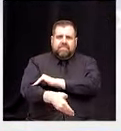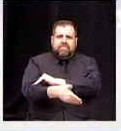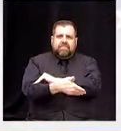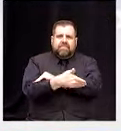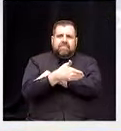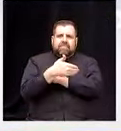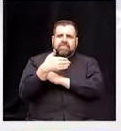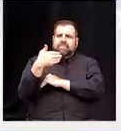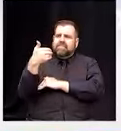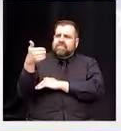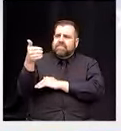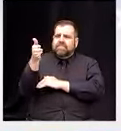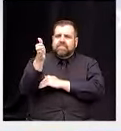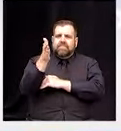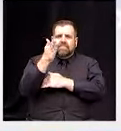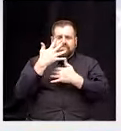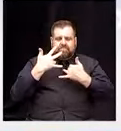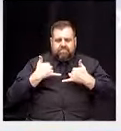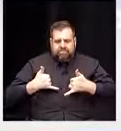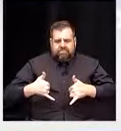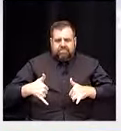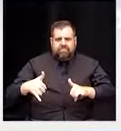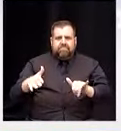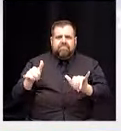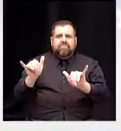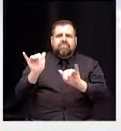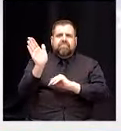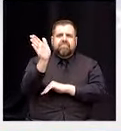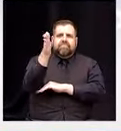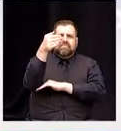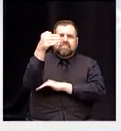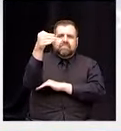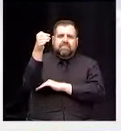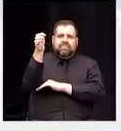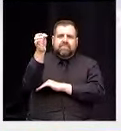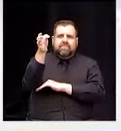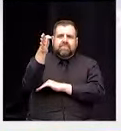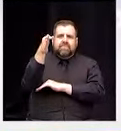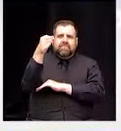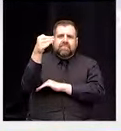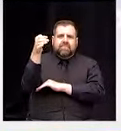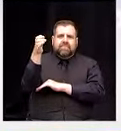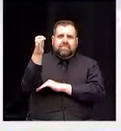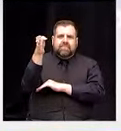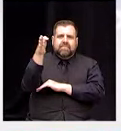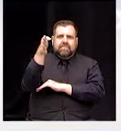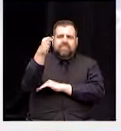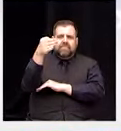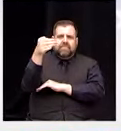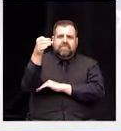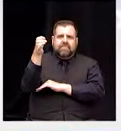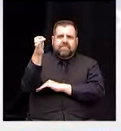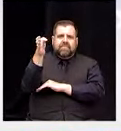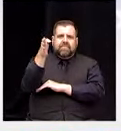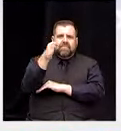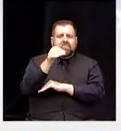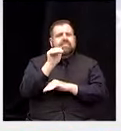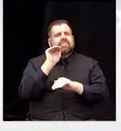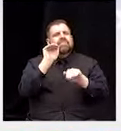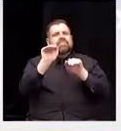night that our flag was still there.